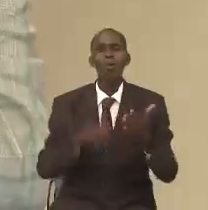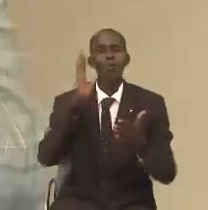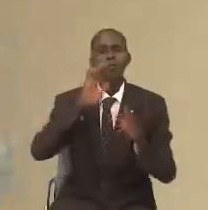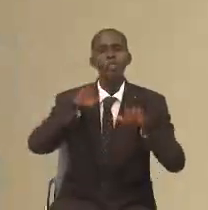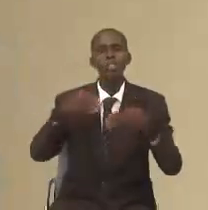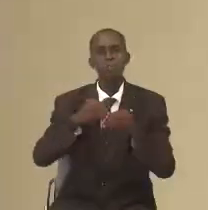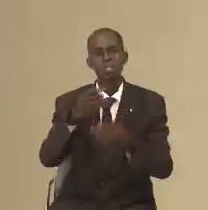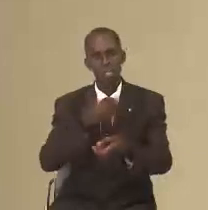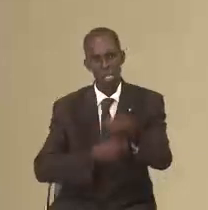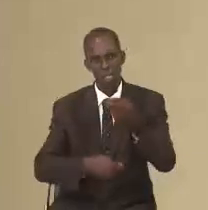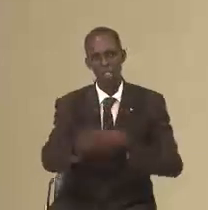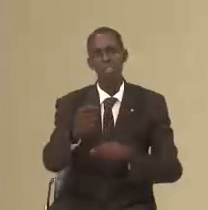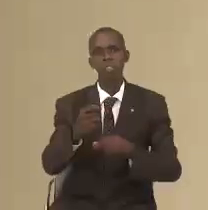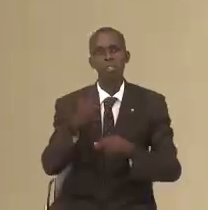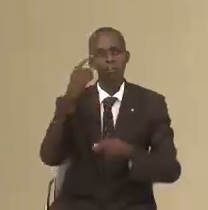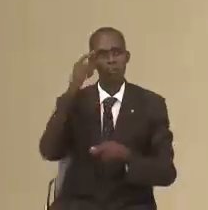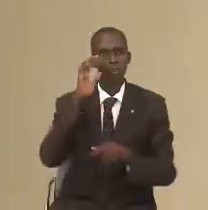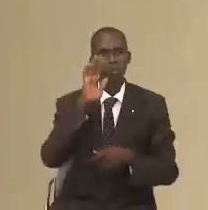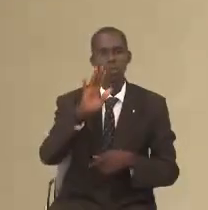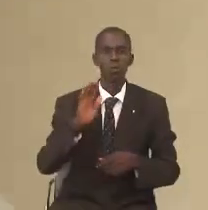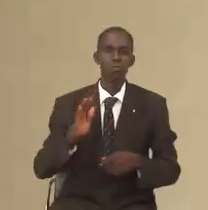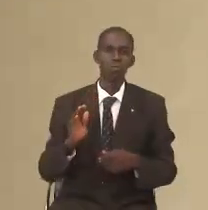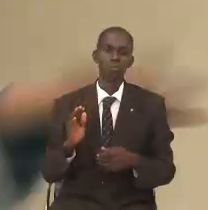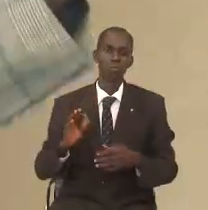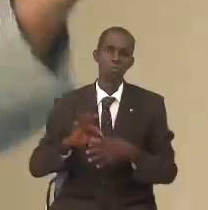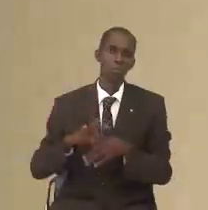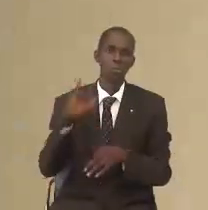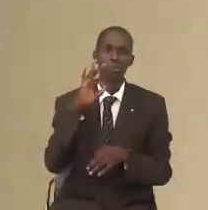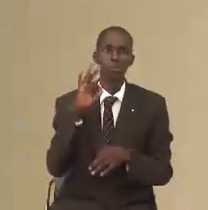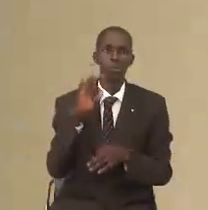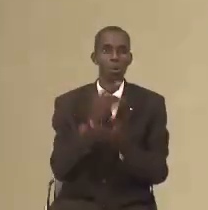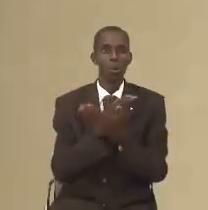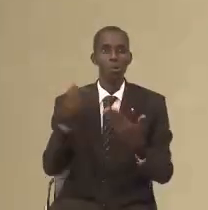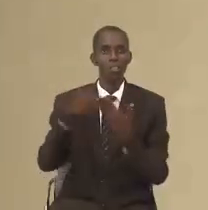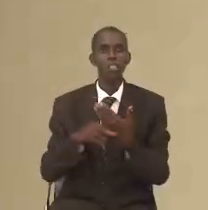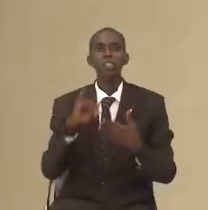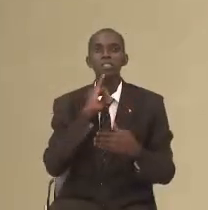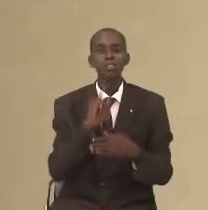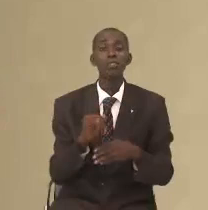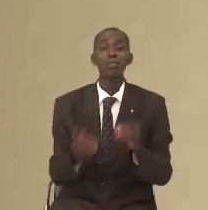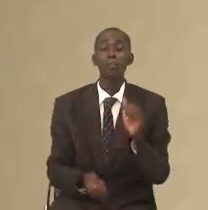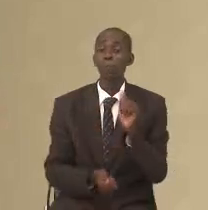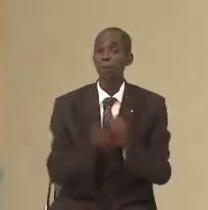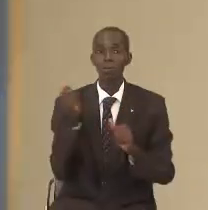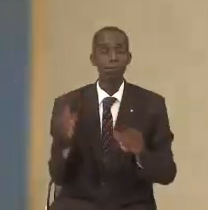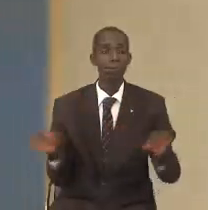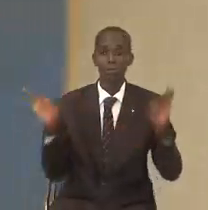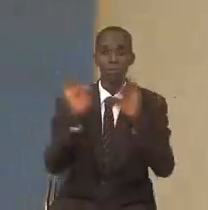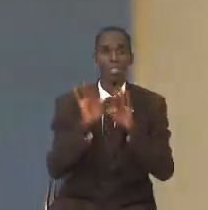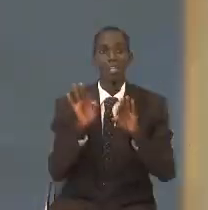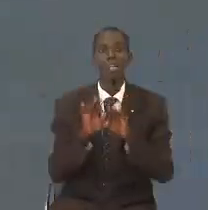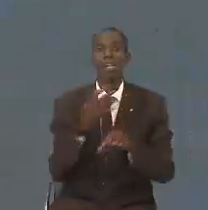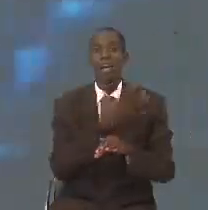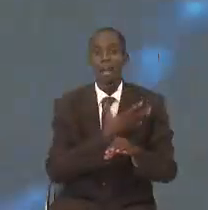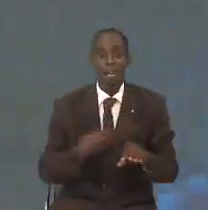soul? Holiness is more important. Getting ready for heaven is more important. And when I